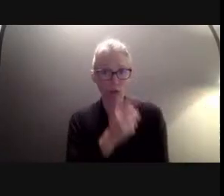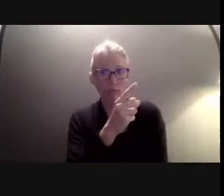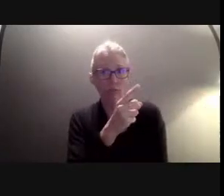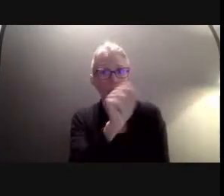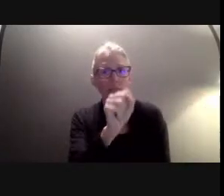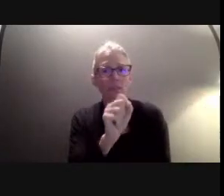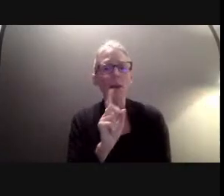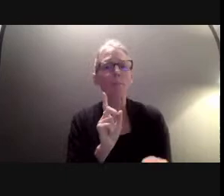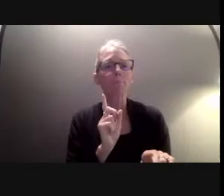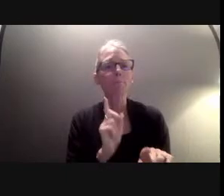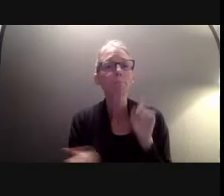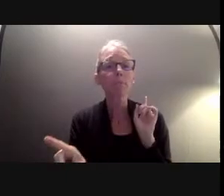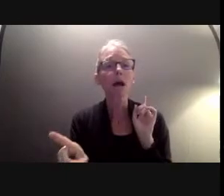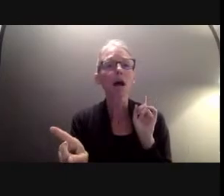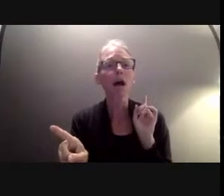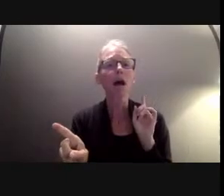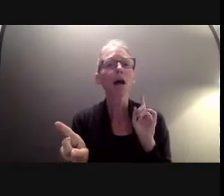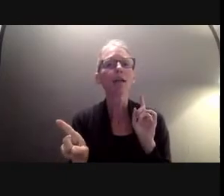make more